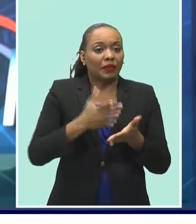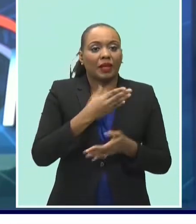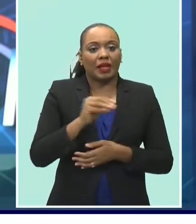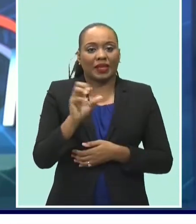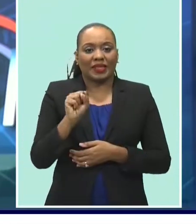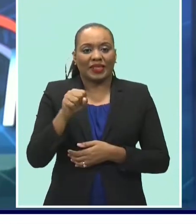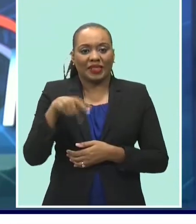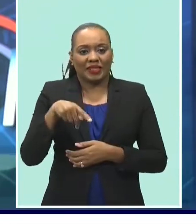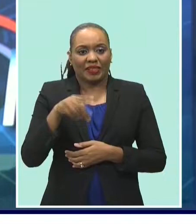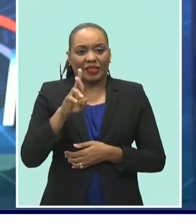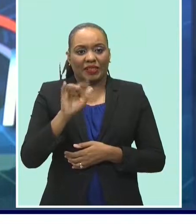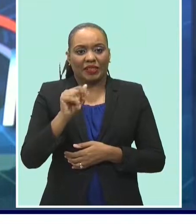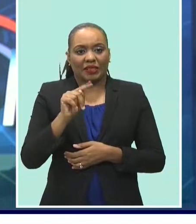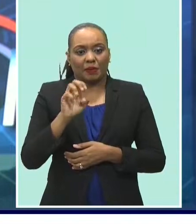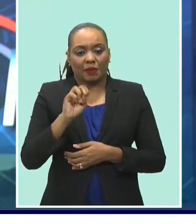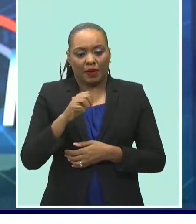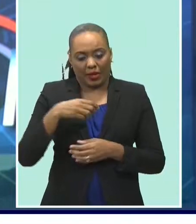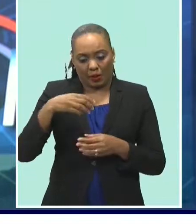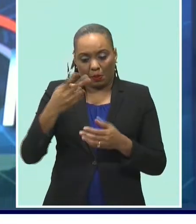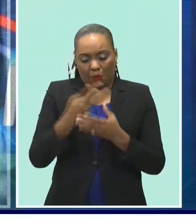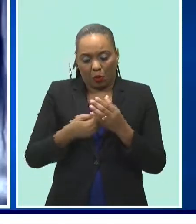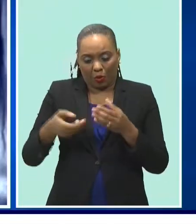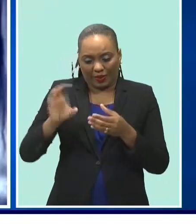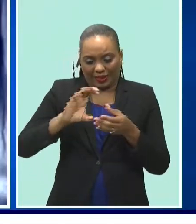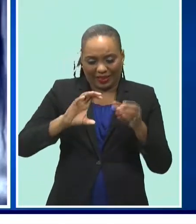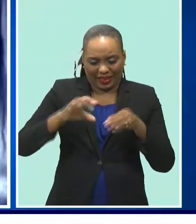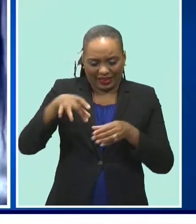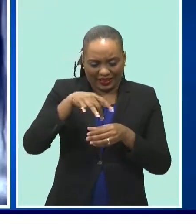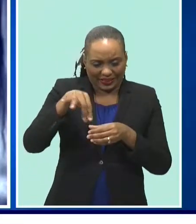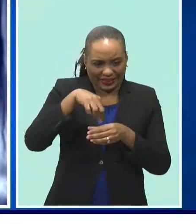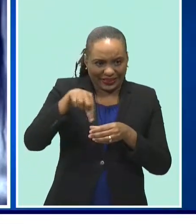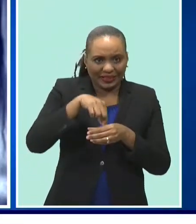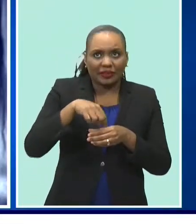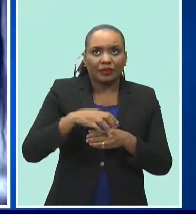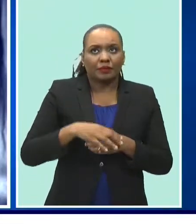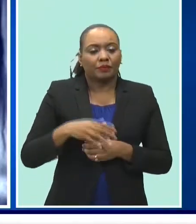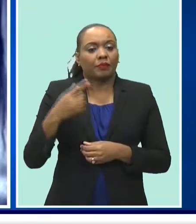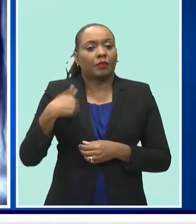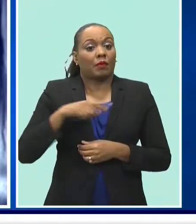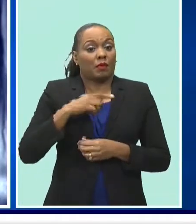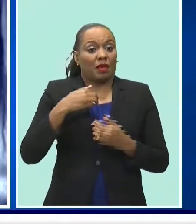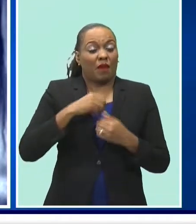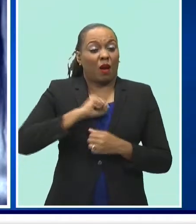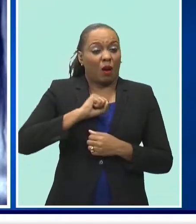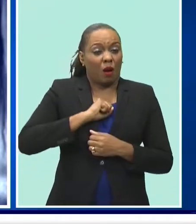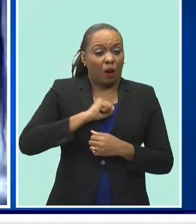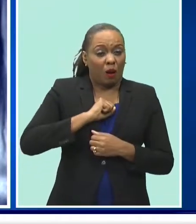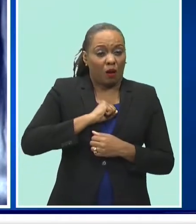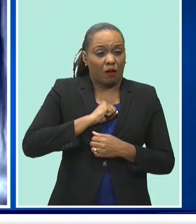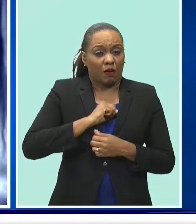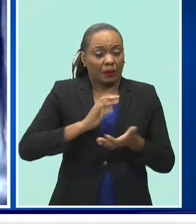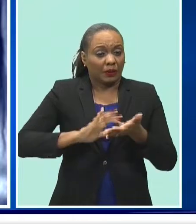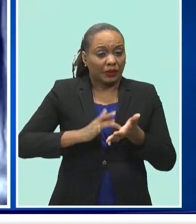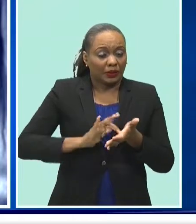than marijuana usage. A mixture of codeine lactose, which is a cough